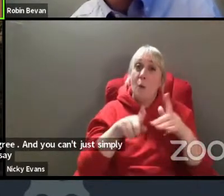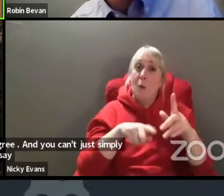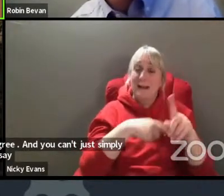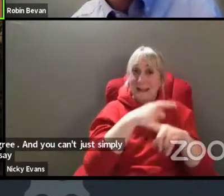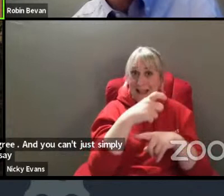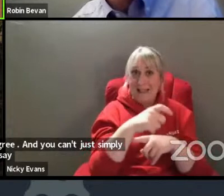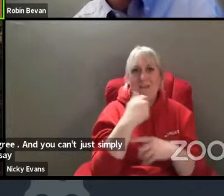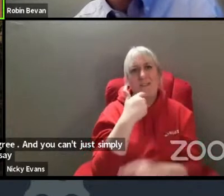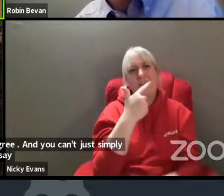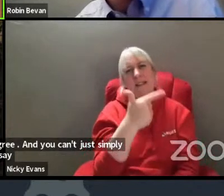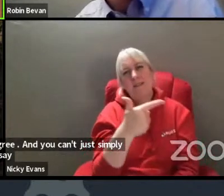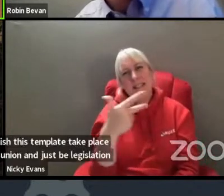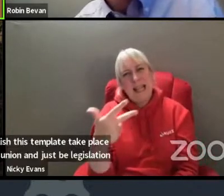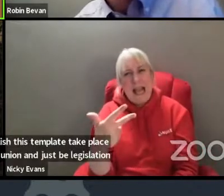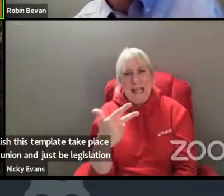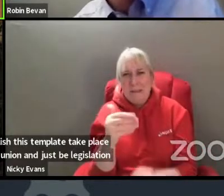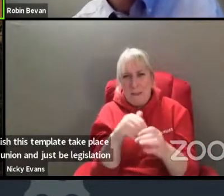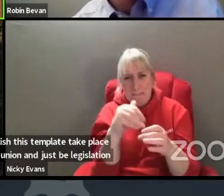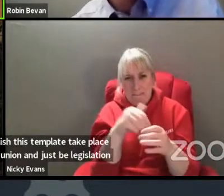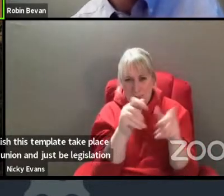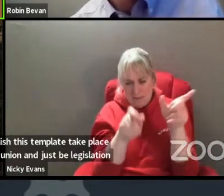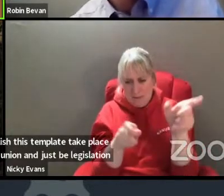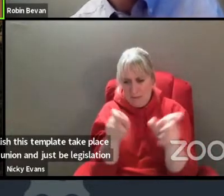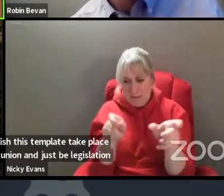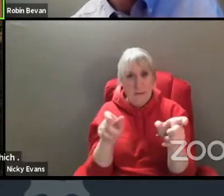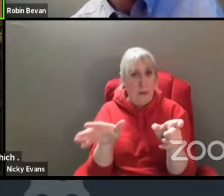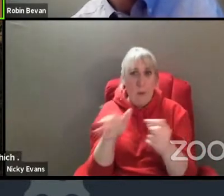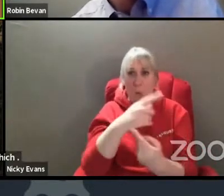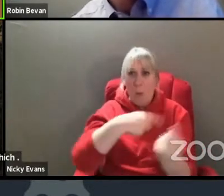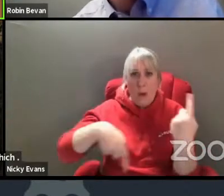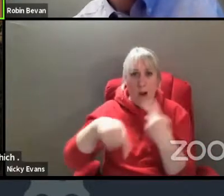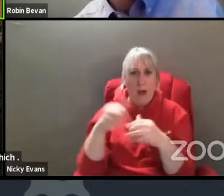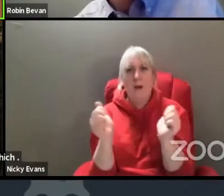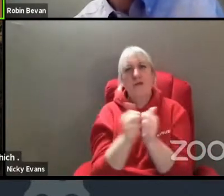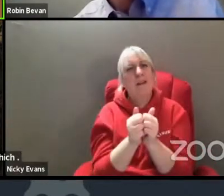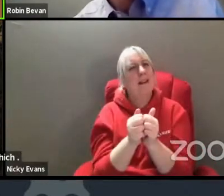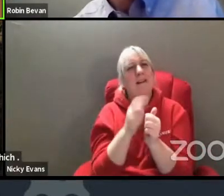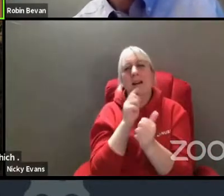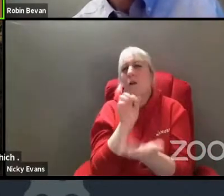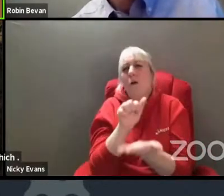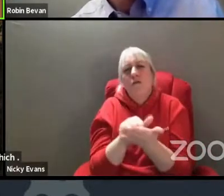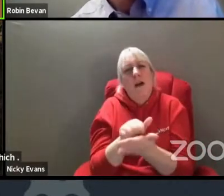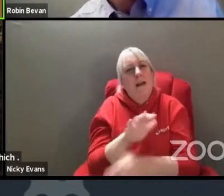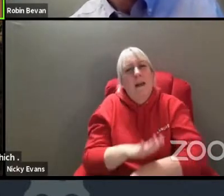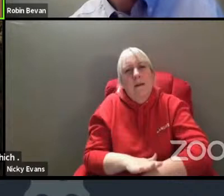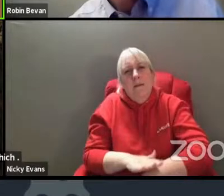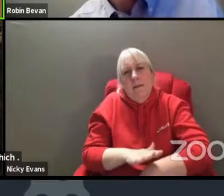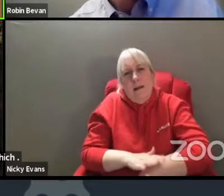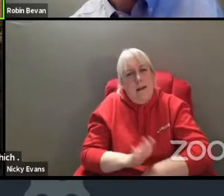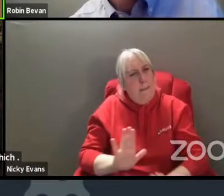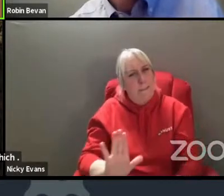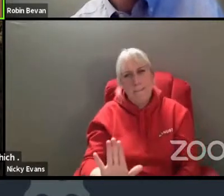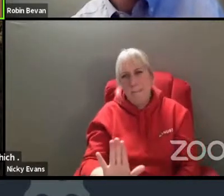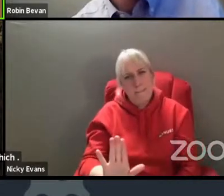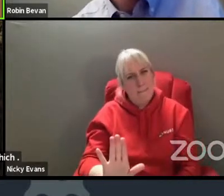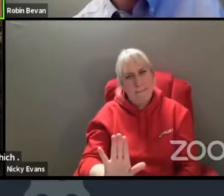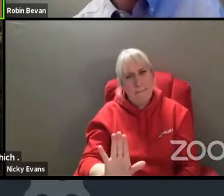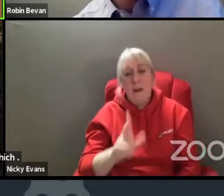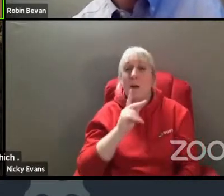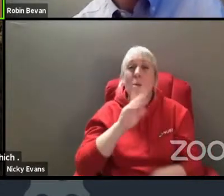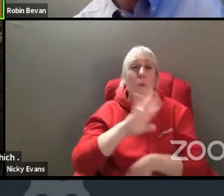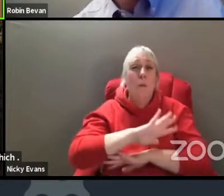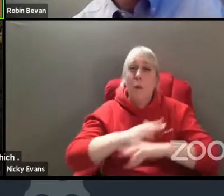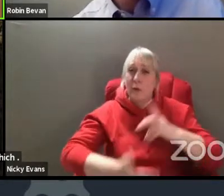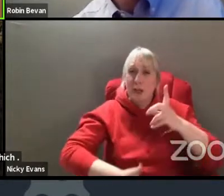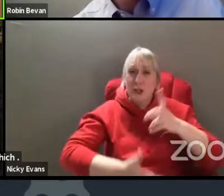agreed that that would not be the right move at the current time, not only because we wouldn't meet the thresholds and that